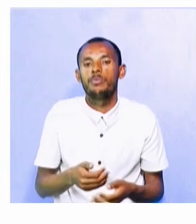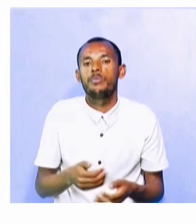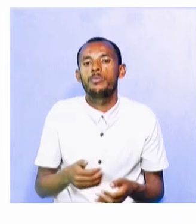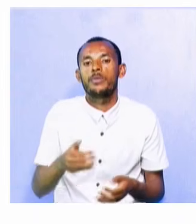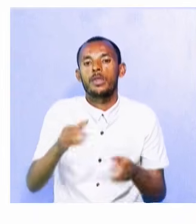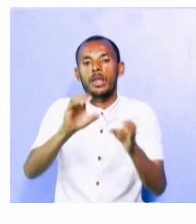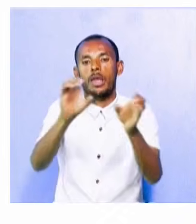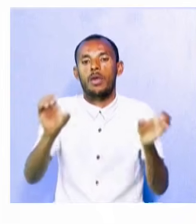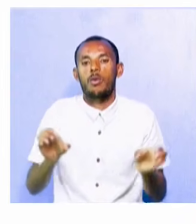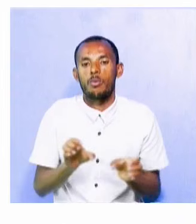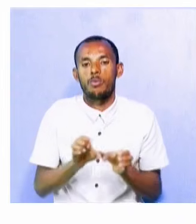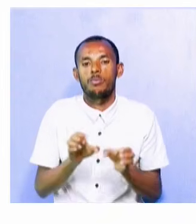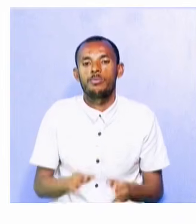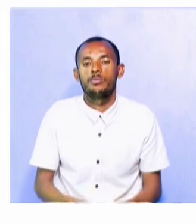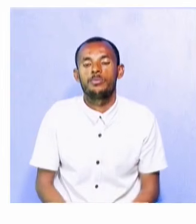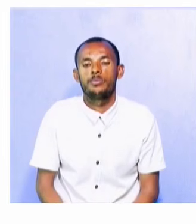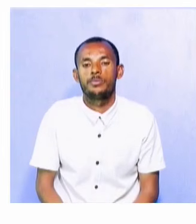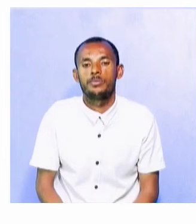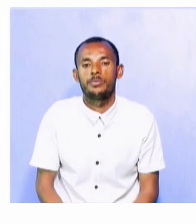new cube,